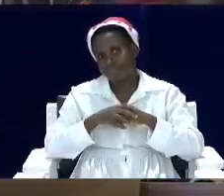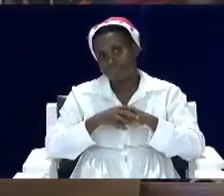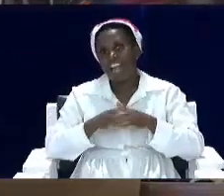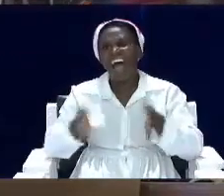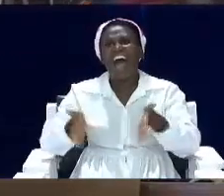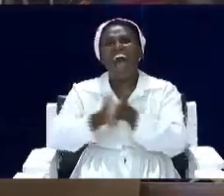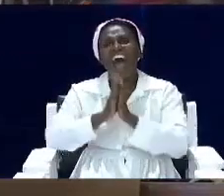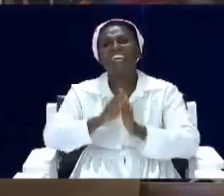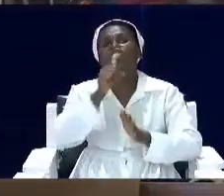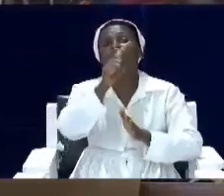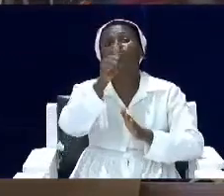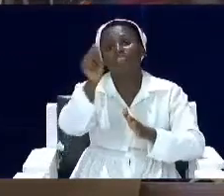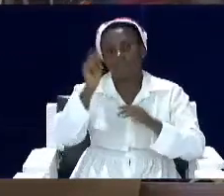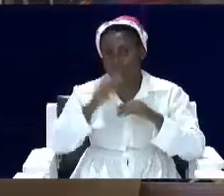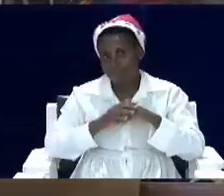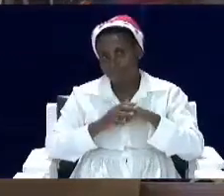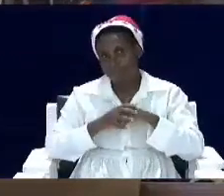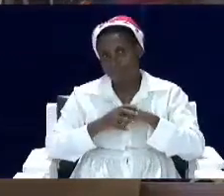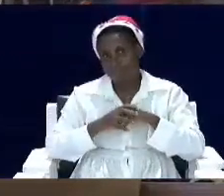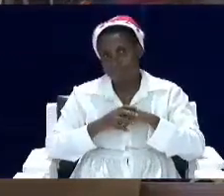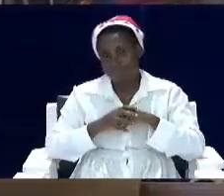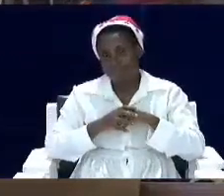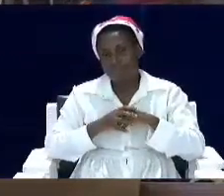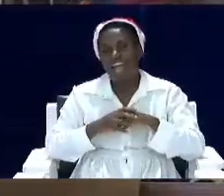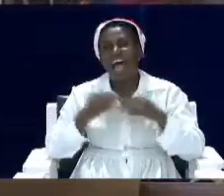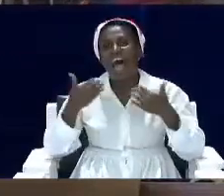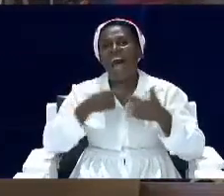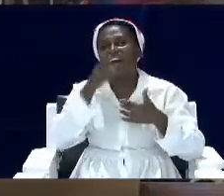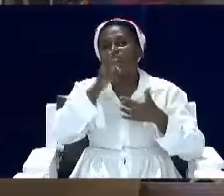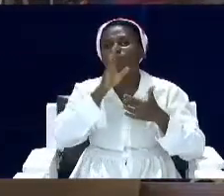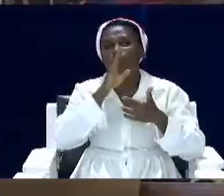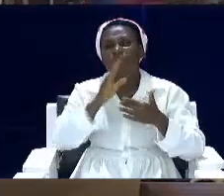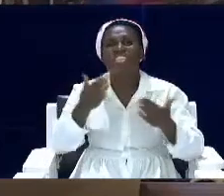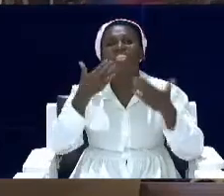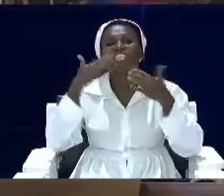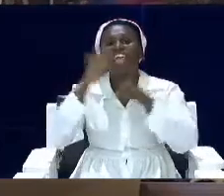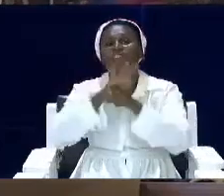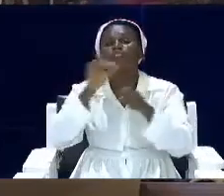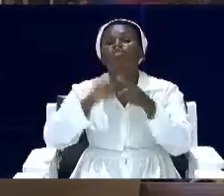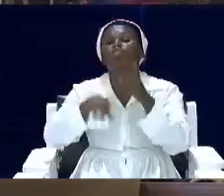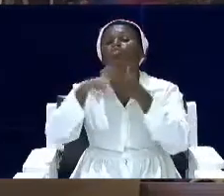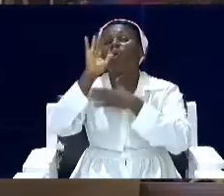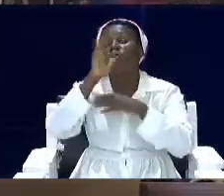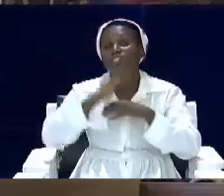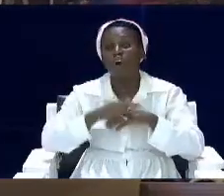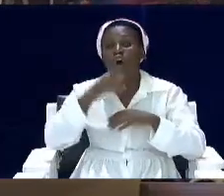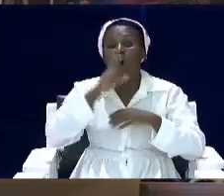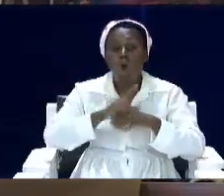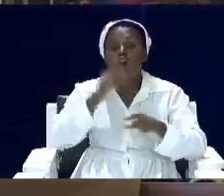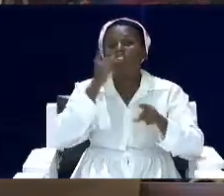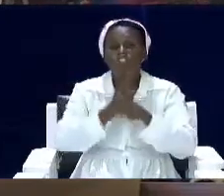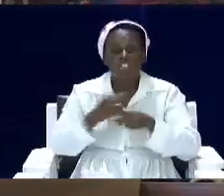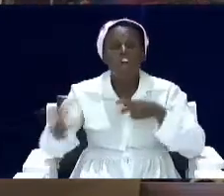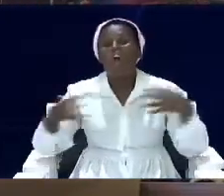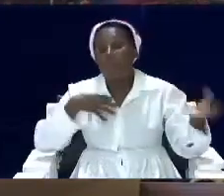Ask yourself over and over. Have you been thankful to God? Or you have been full of complaints?